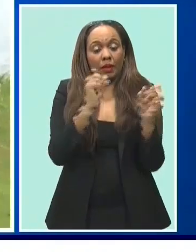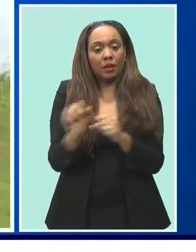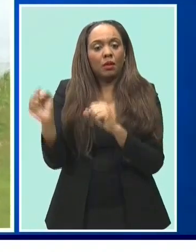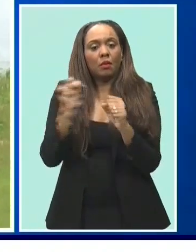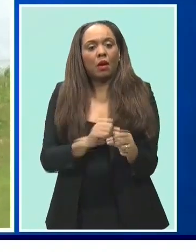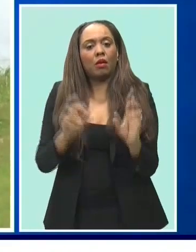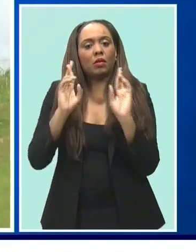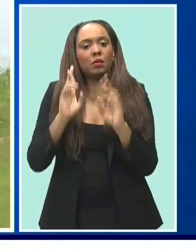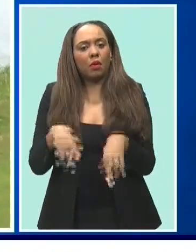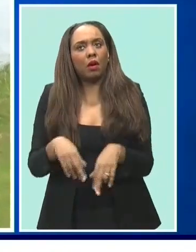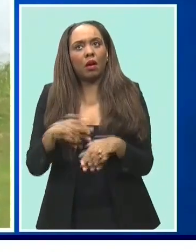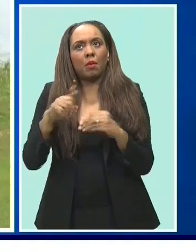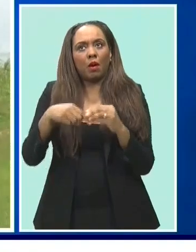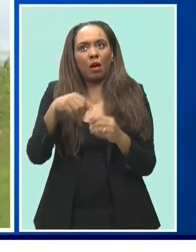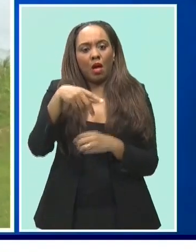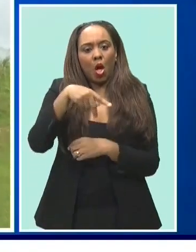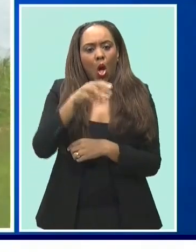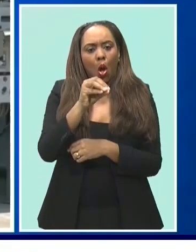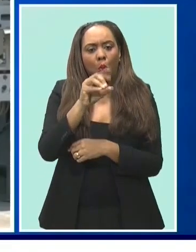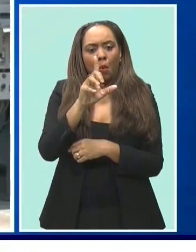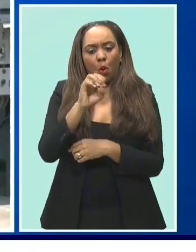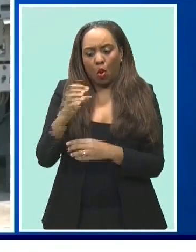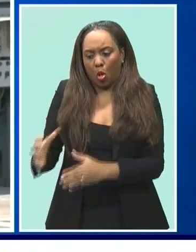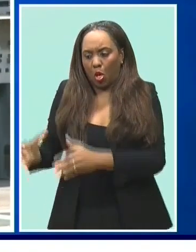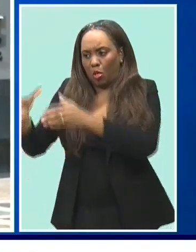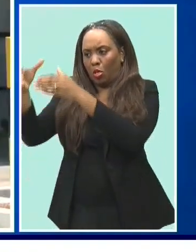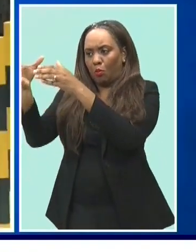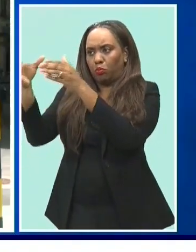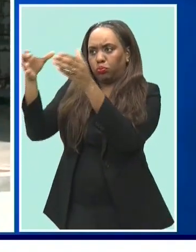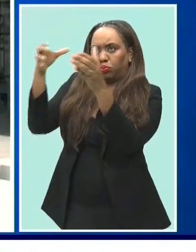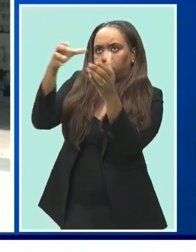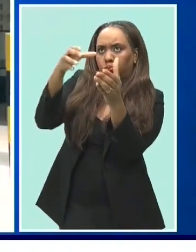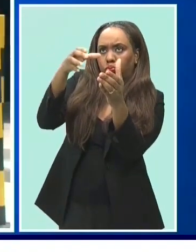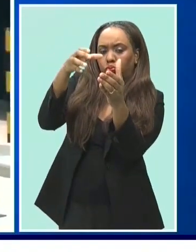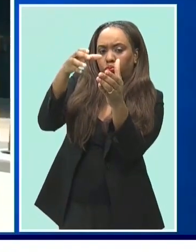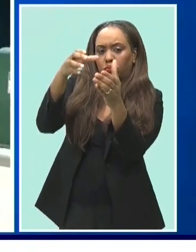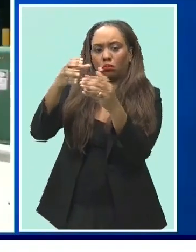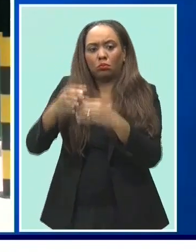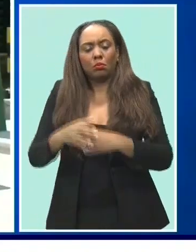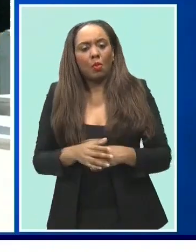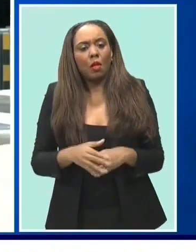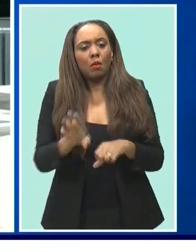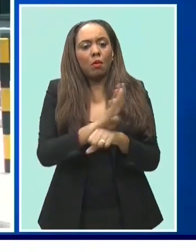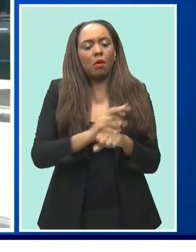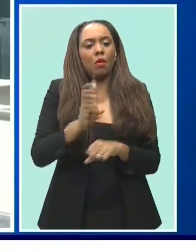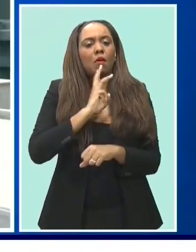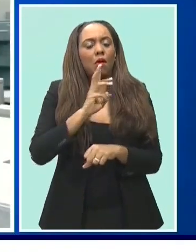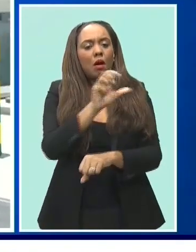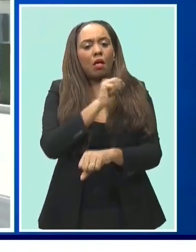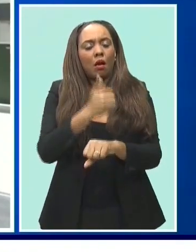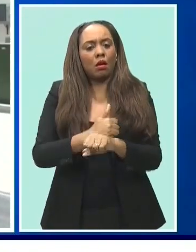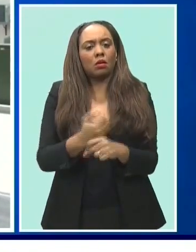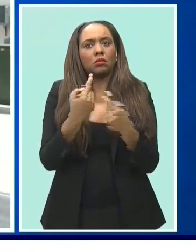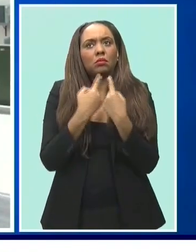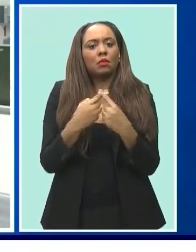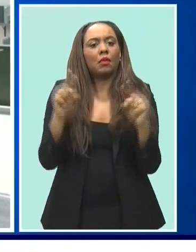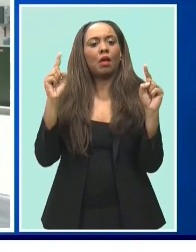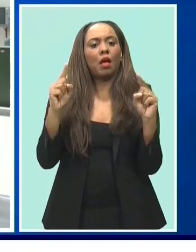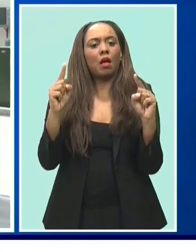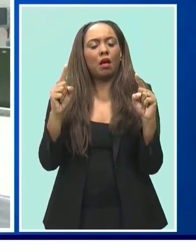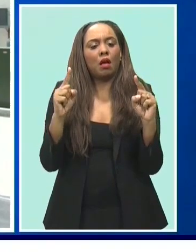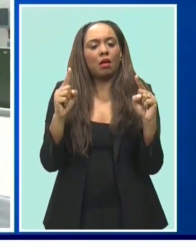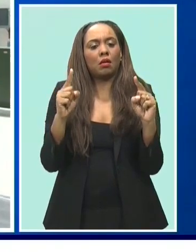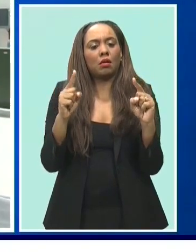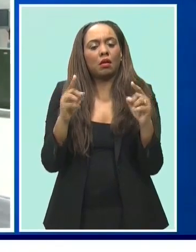to reports of a leaning pole at Edgecombe. Meantime, officials from the Barbados Water Authority reported success in restoring service